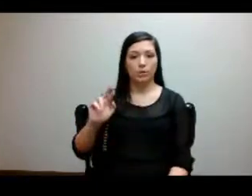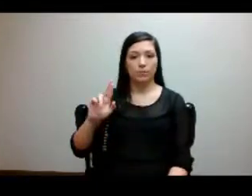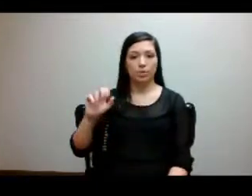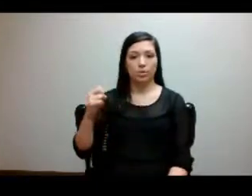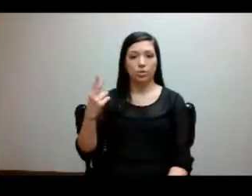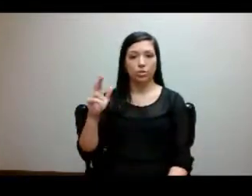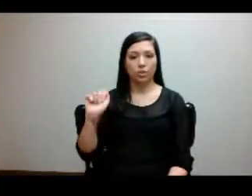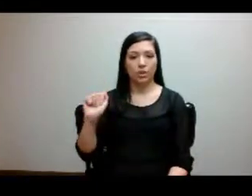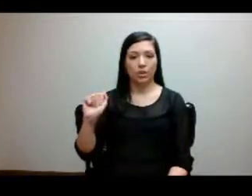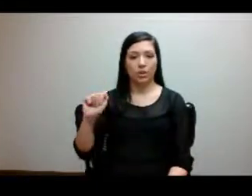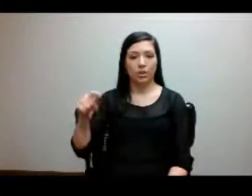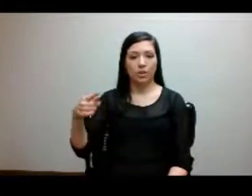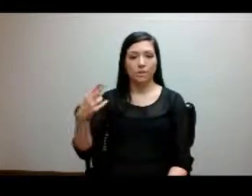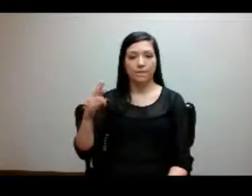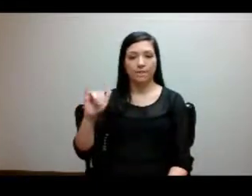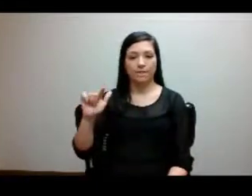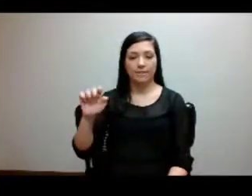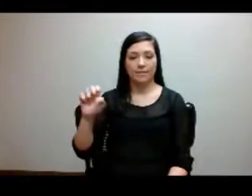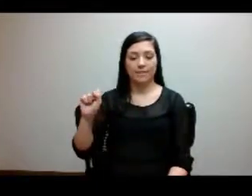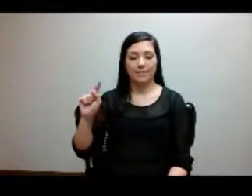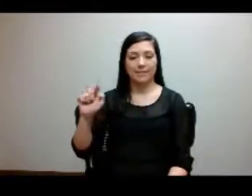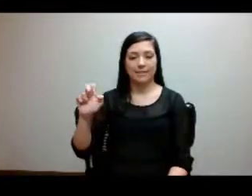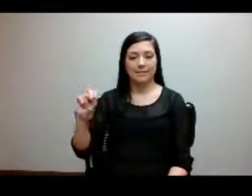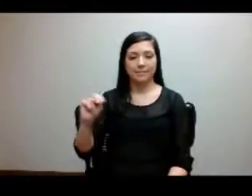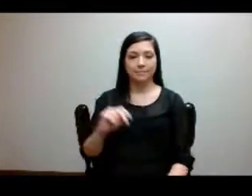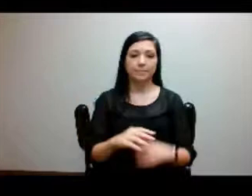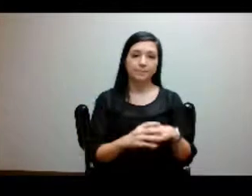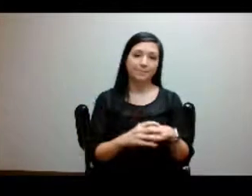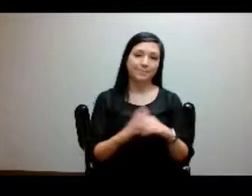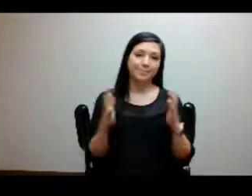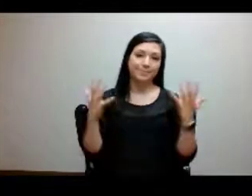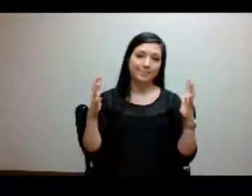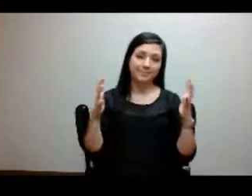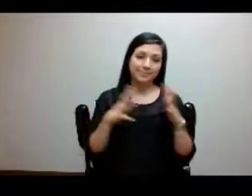Philistine. Yay, Marcia!